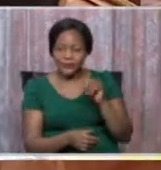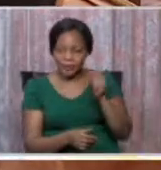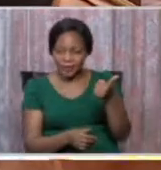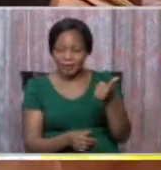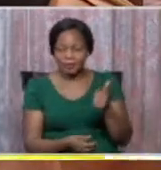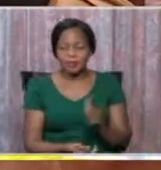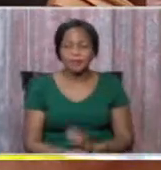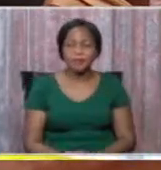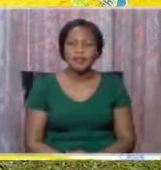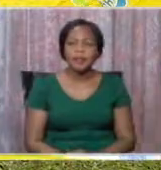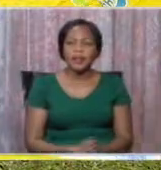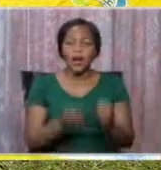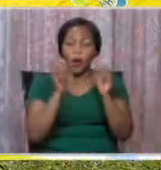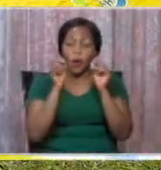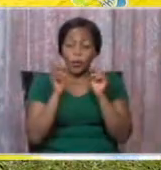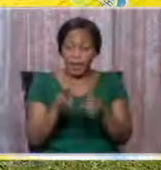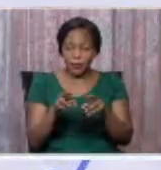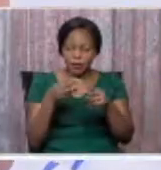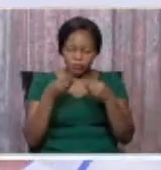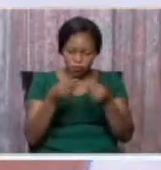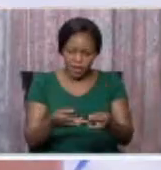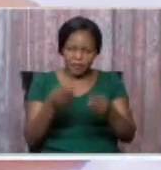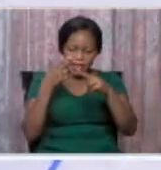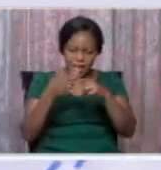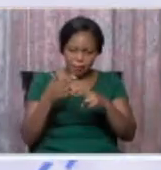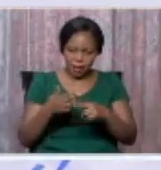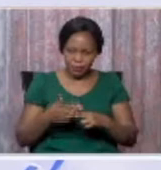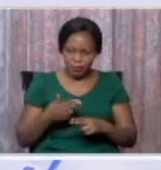ahead and name them.